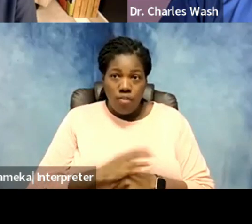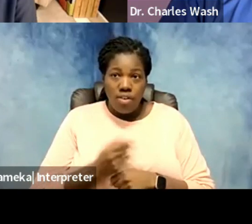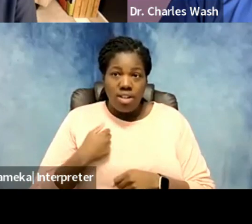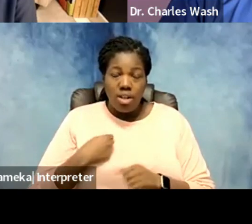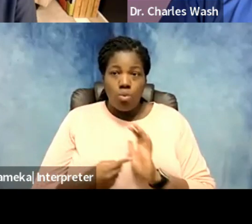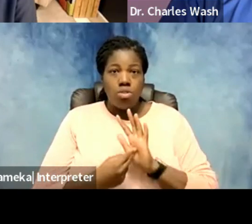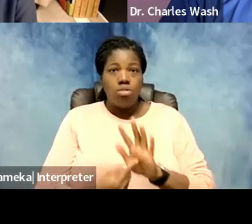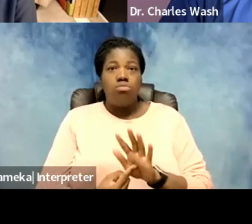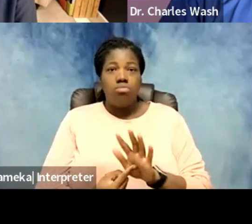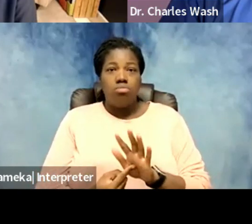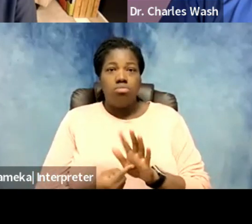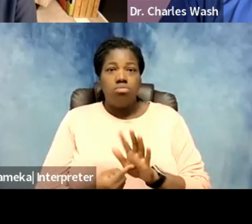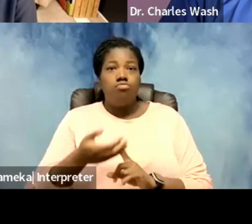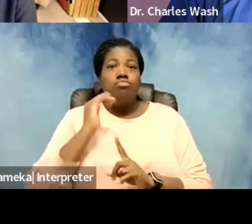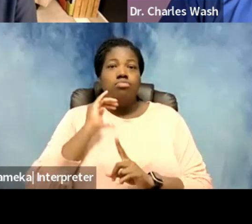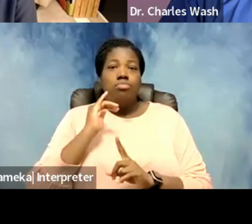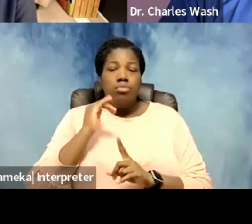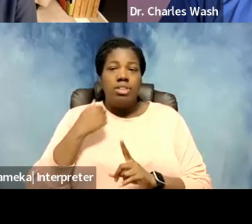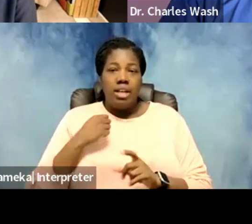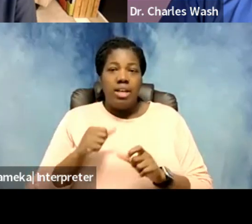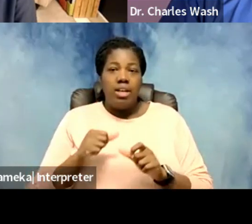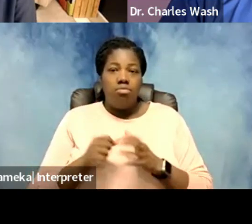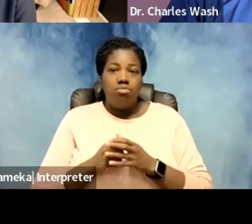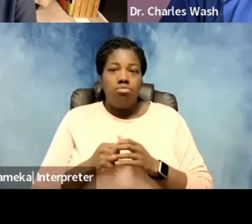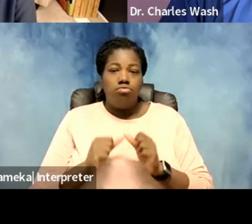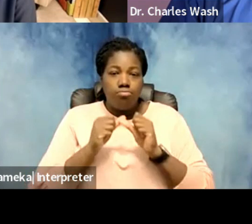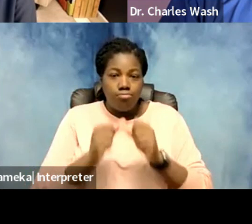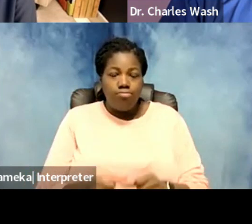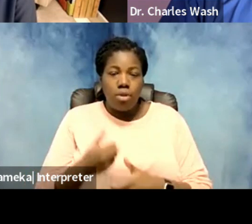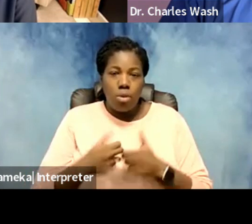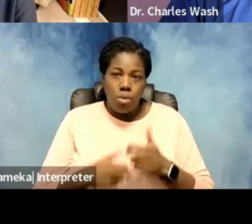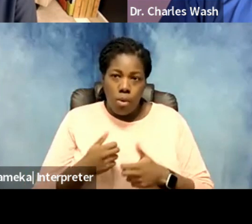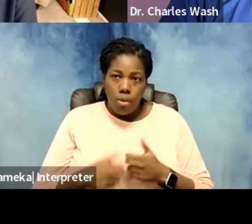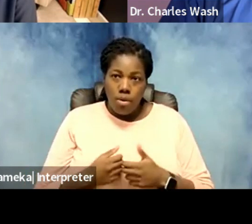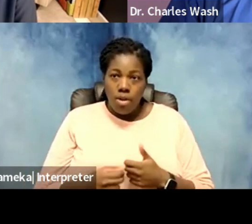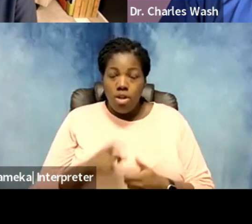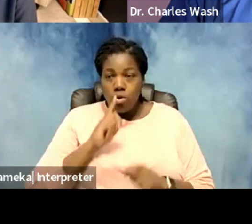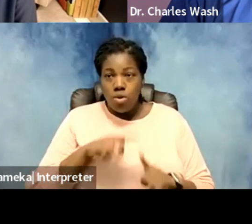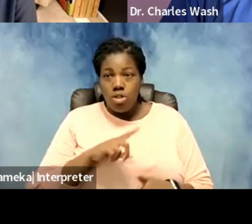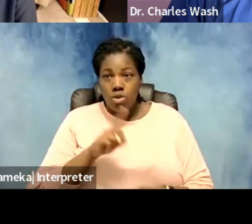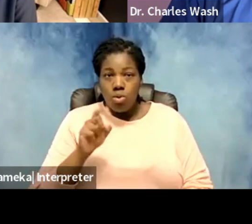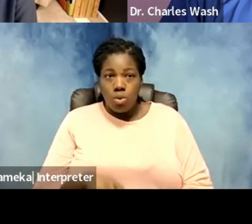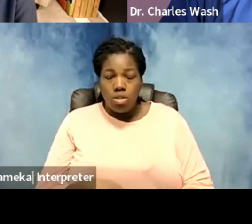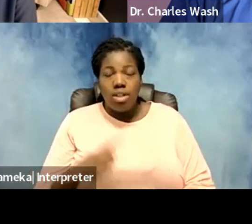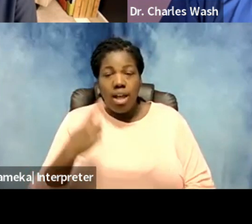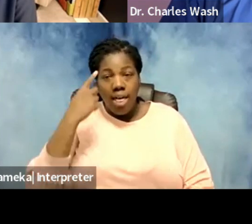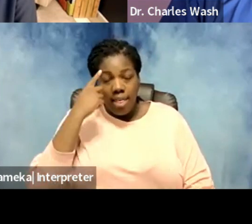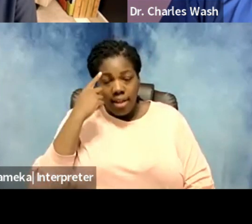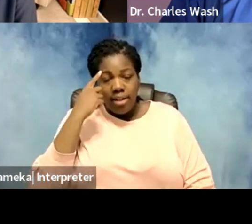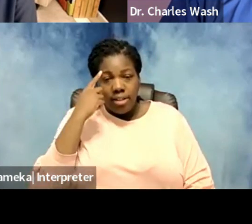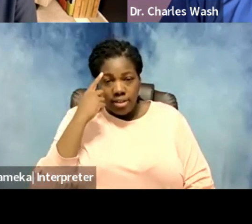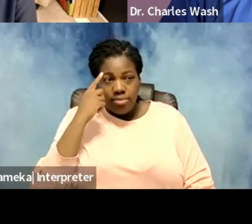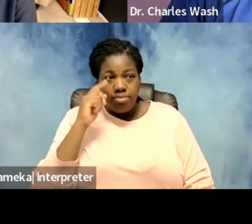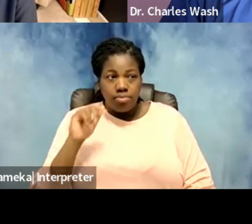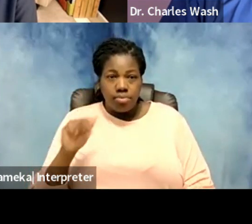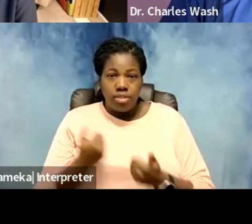expose it and exacerbate some of those problems. And so I think to answer your question, Charity, I think it's the